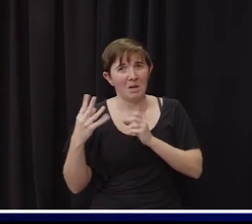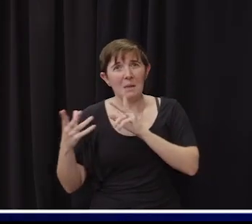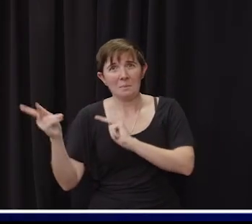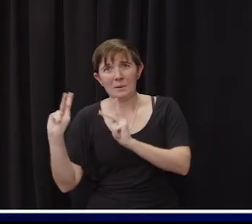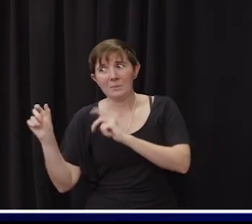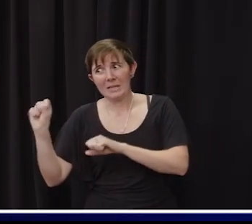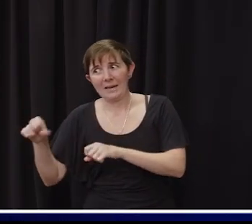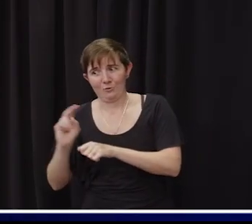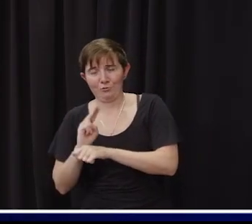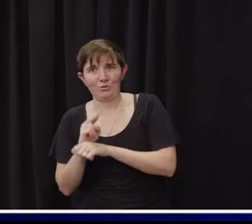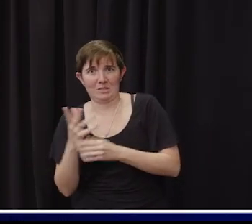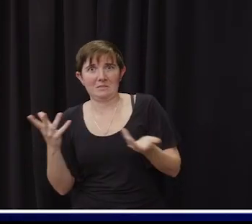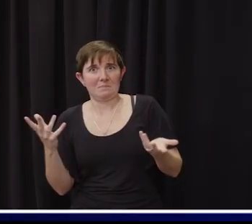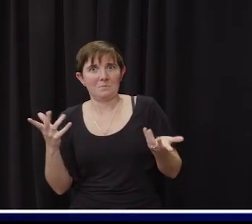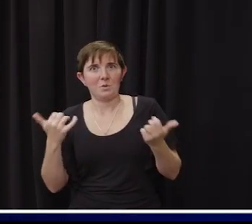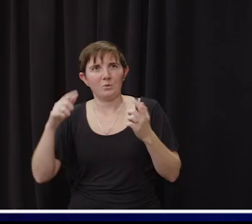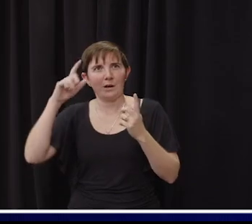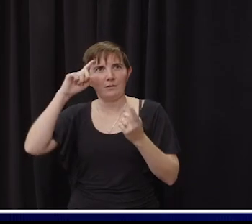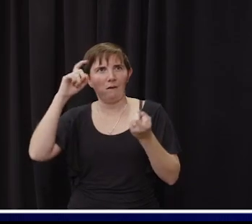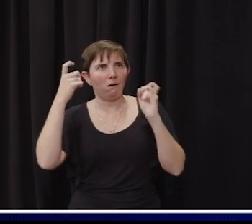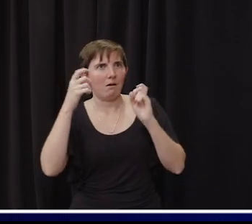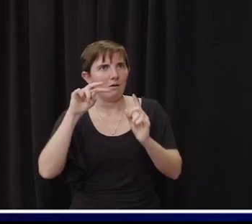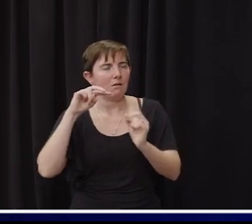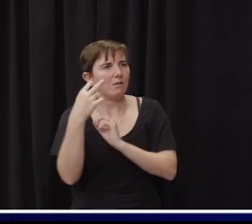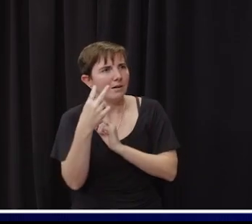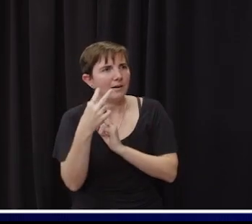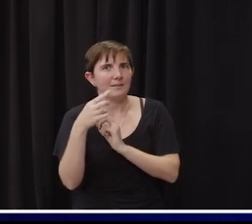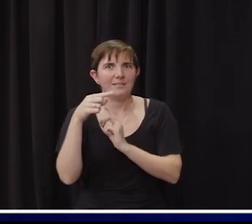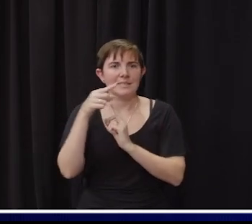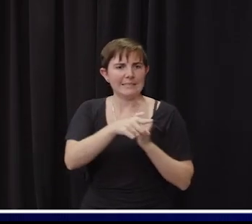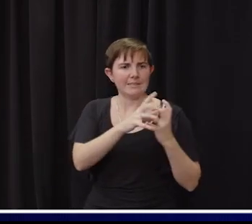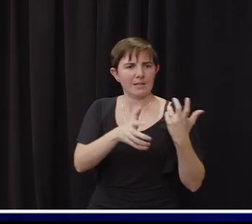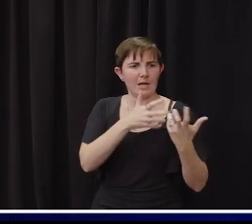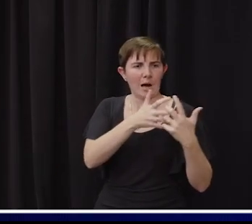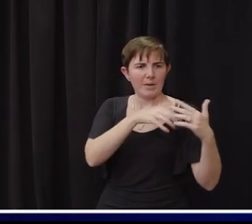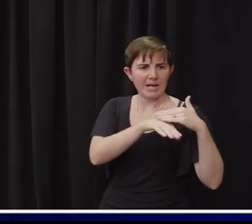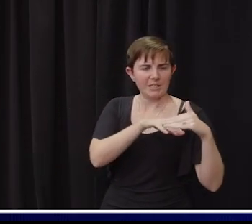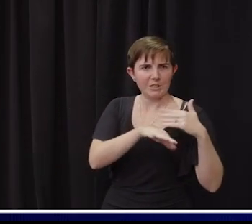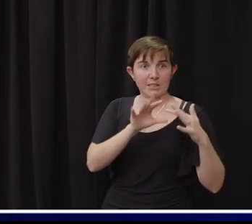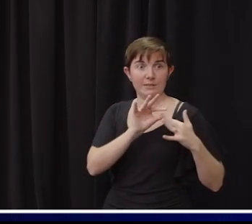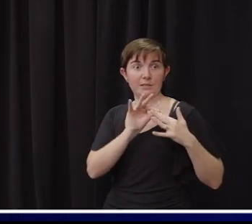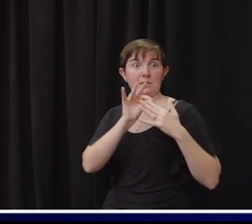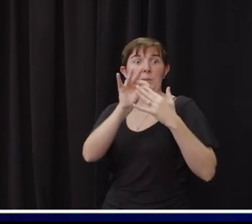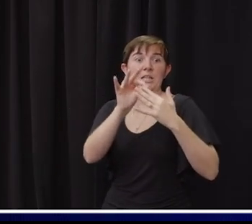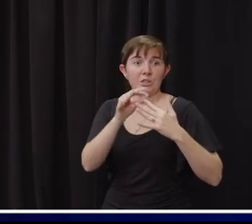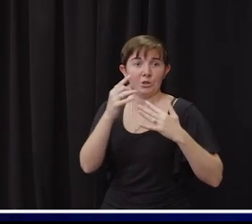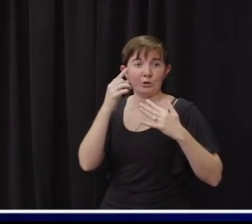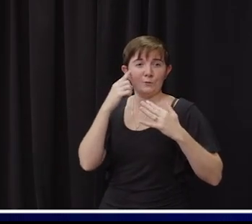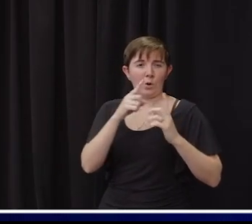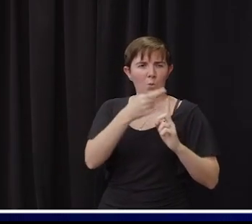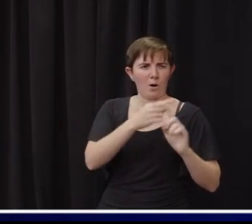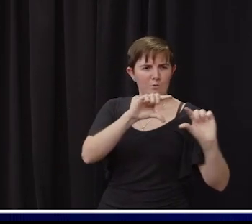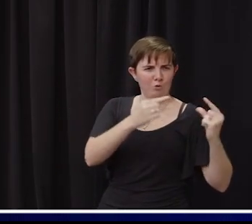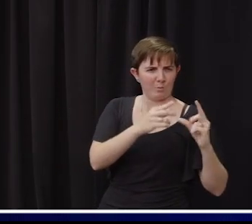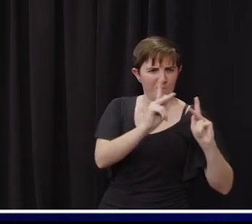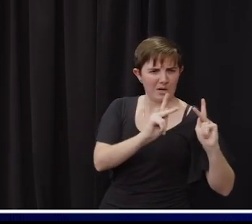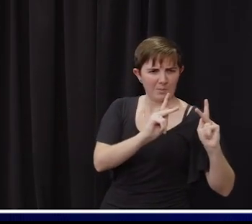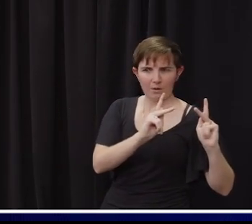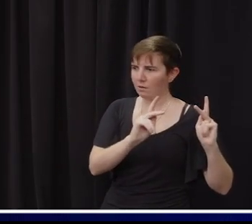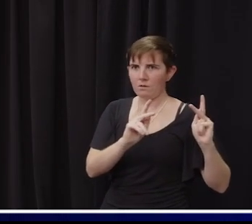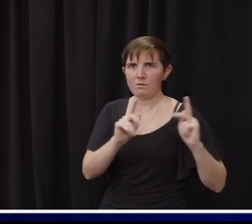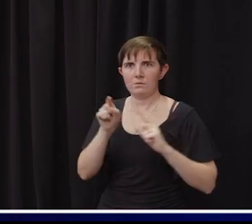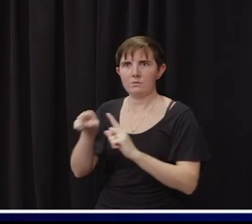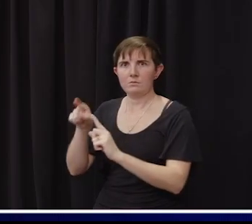the thought about, is it really that we're making special accommodations, or are these special accommodations